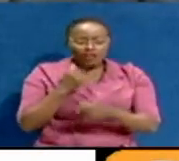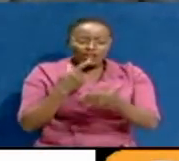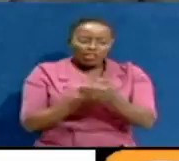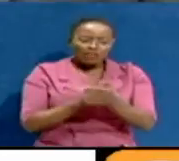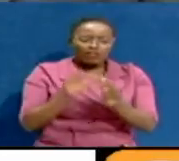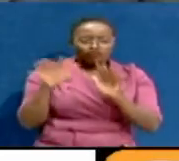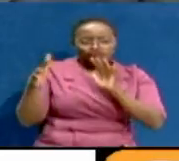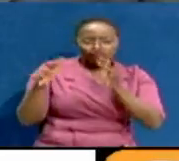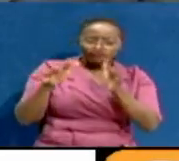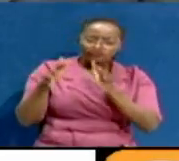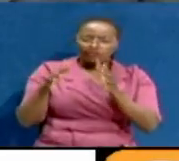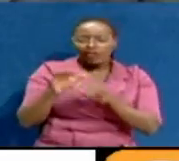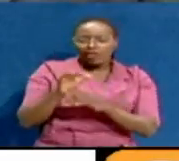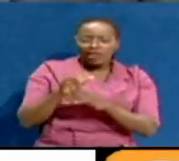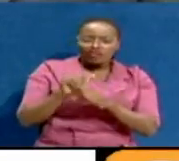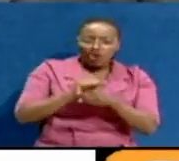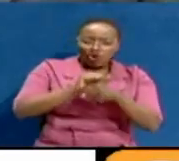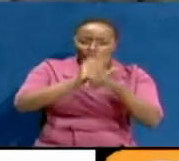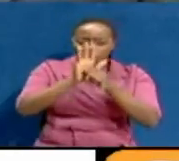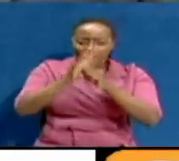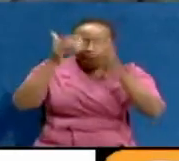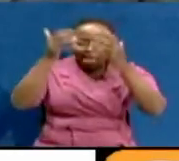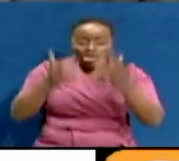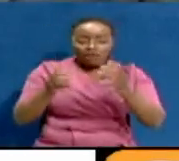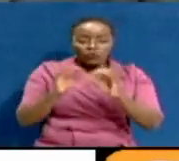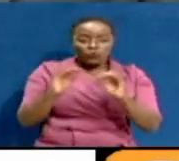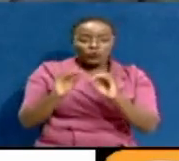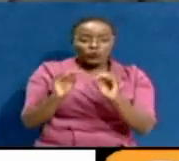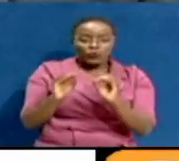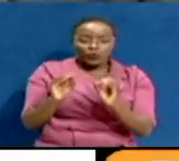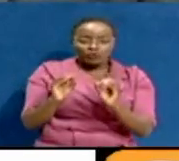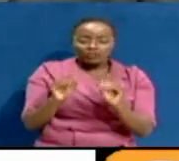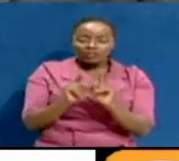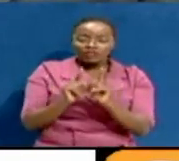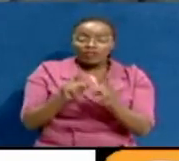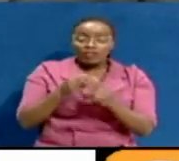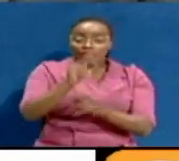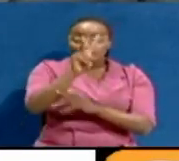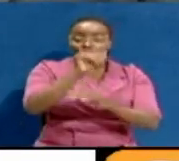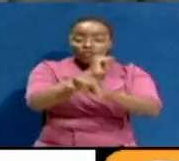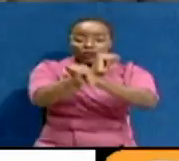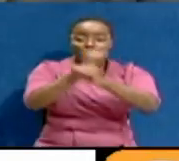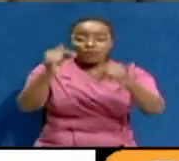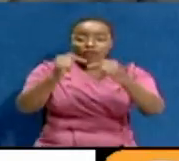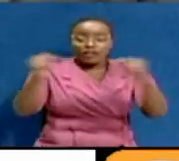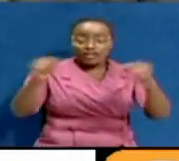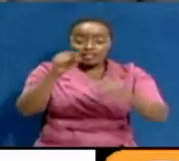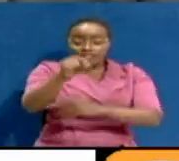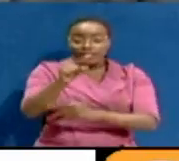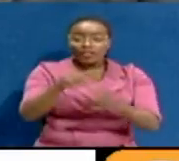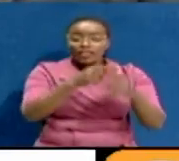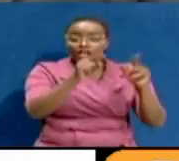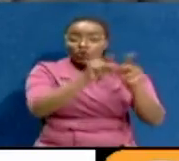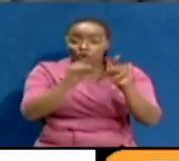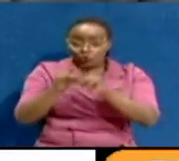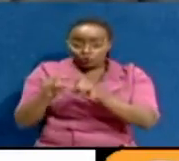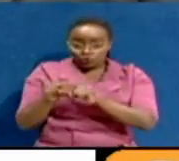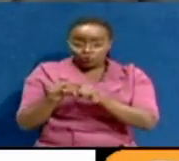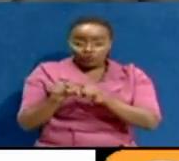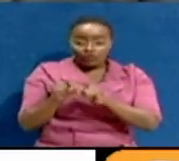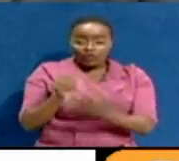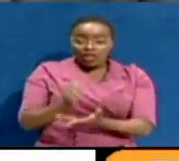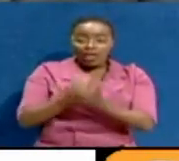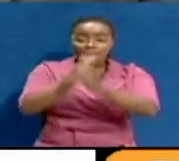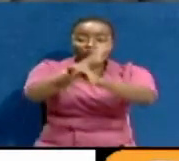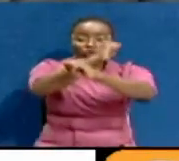and moderate disease. So the second dose helps to protect against that, and also helps